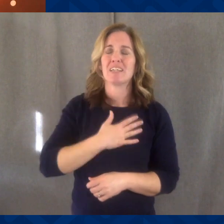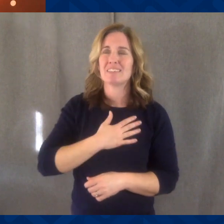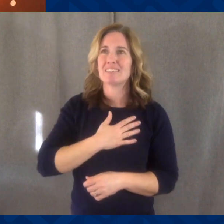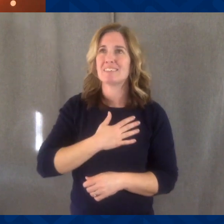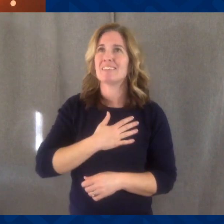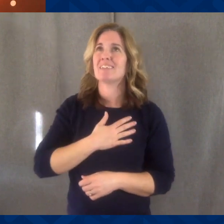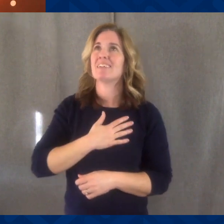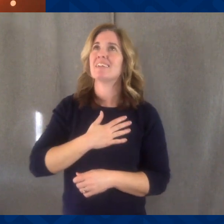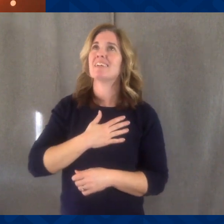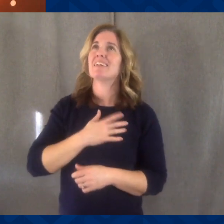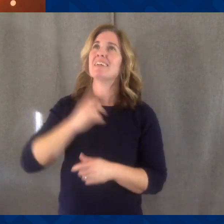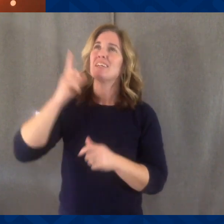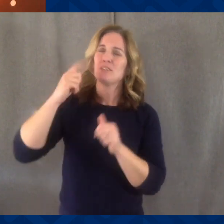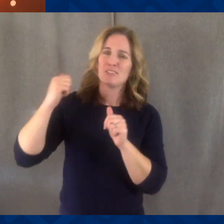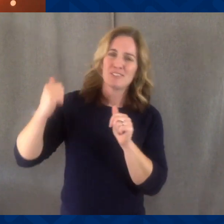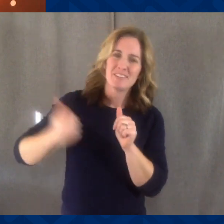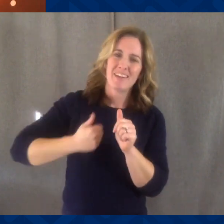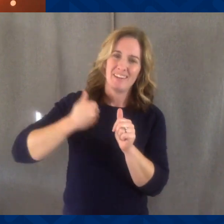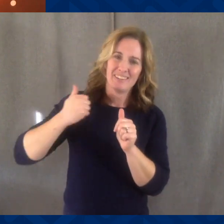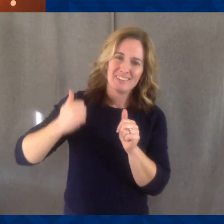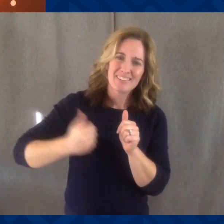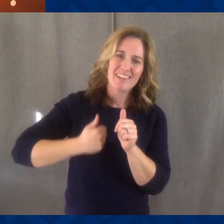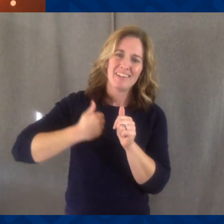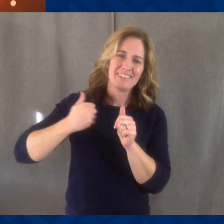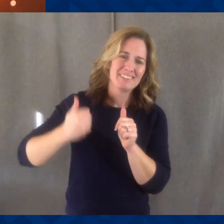who seeks us out time and time again,